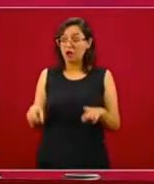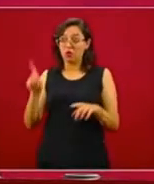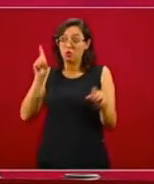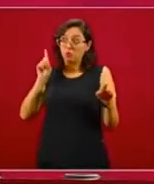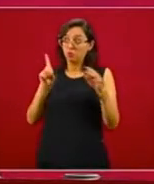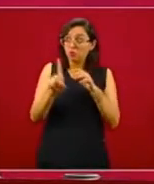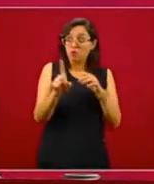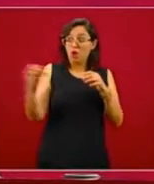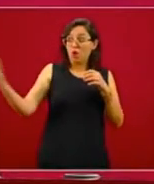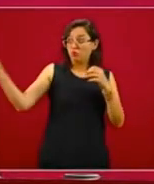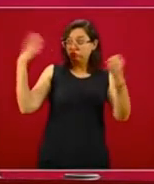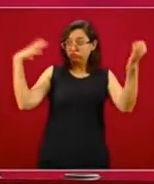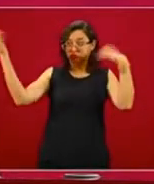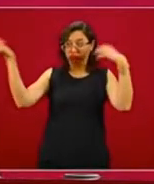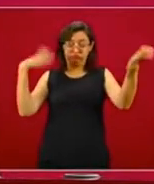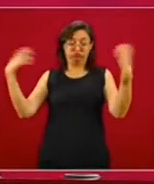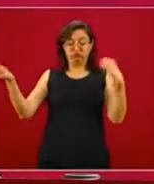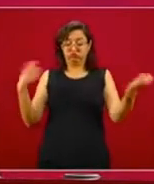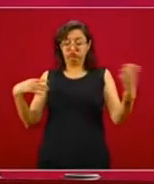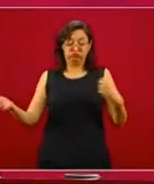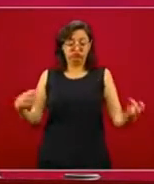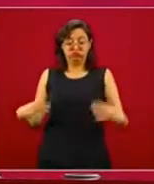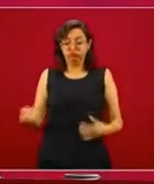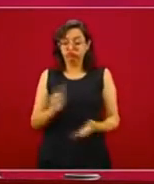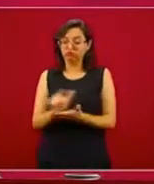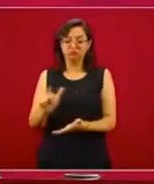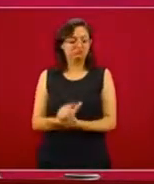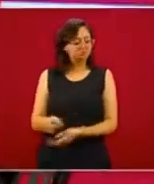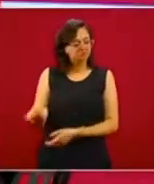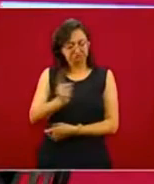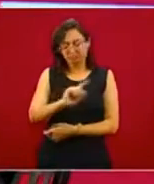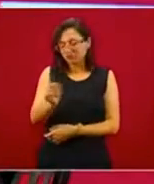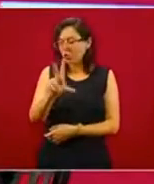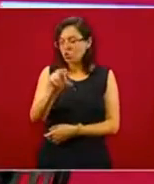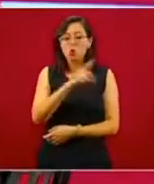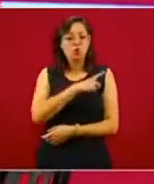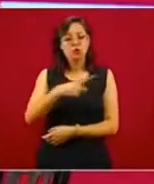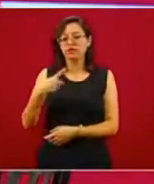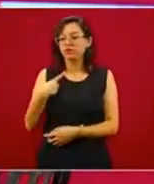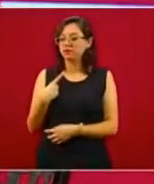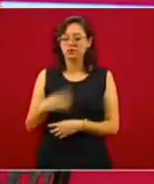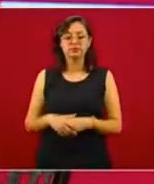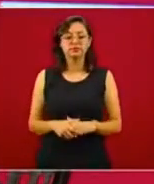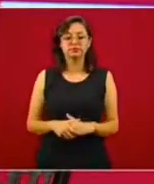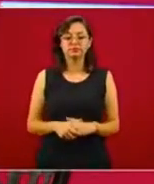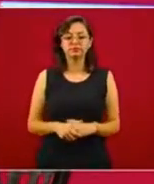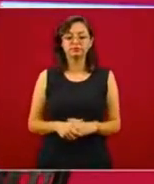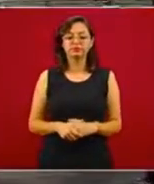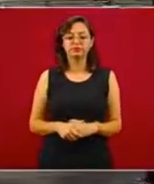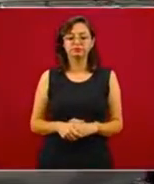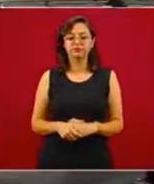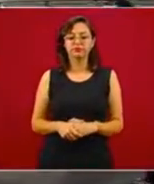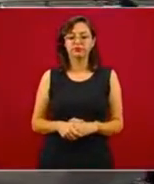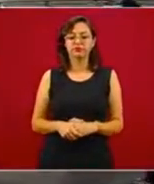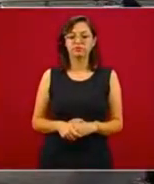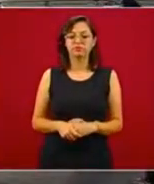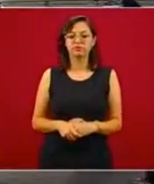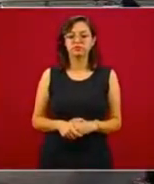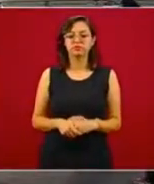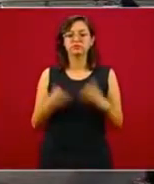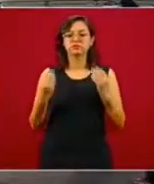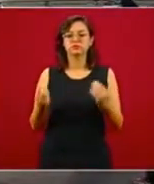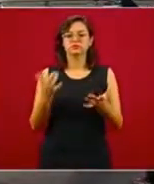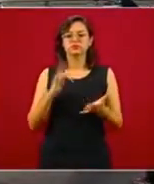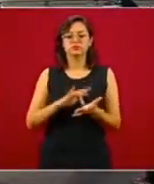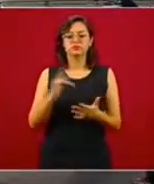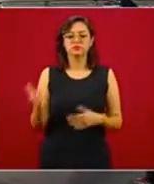case, we are not posing that we need the sanitizing arcs, as they are